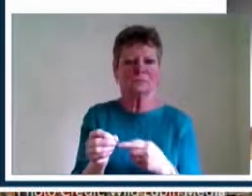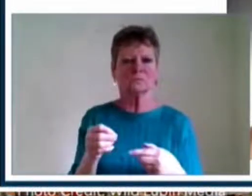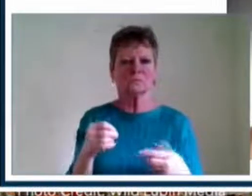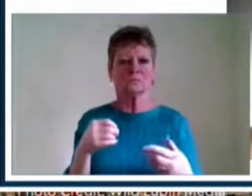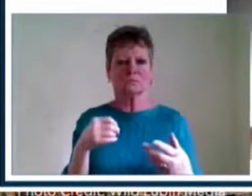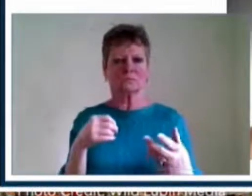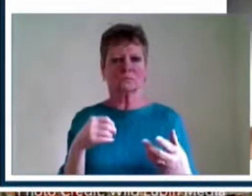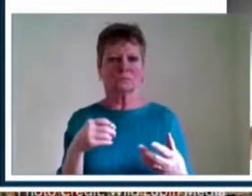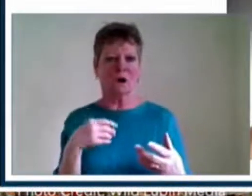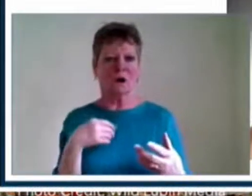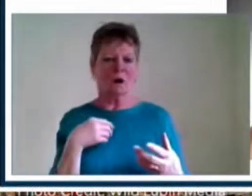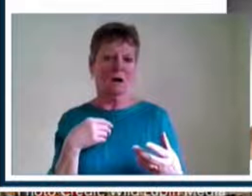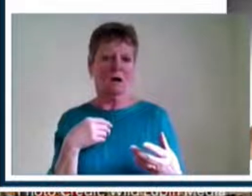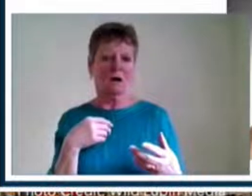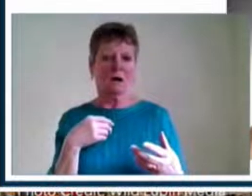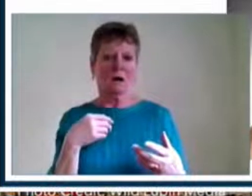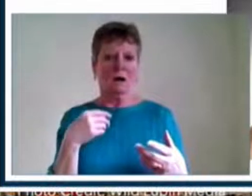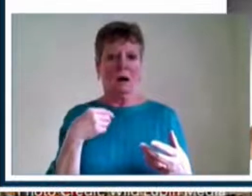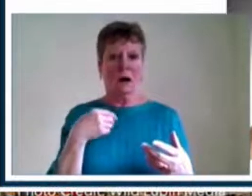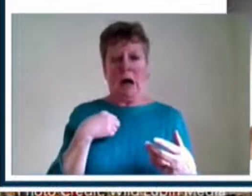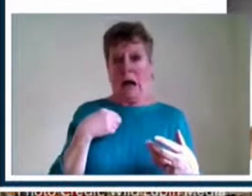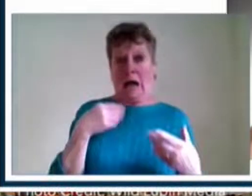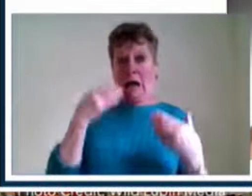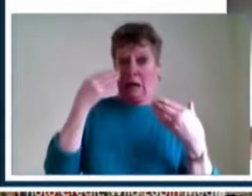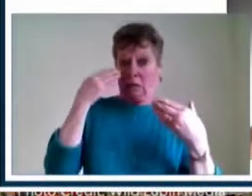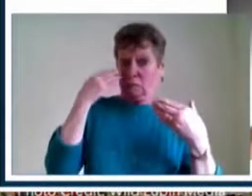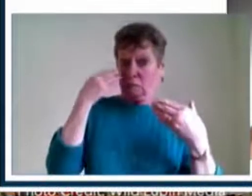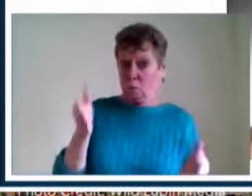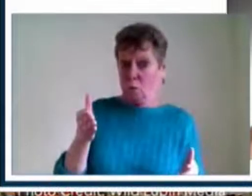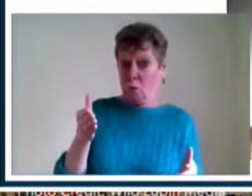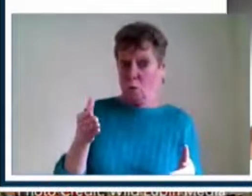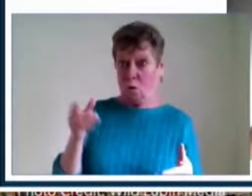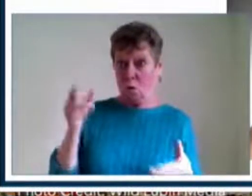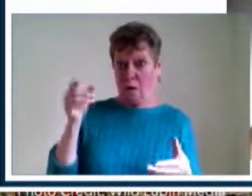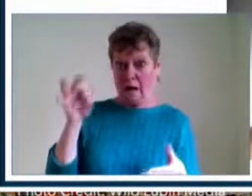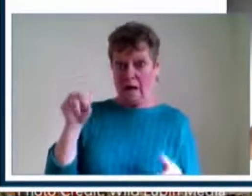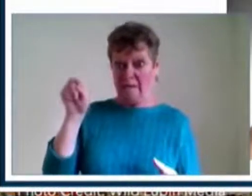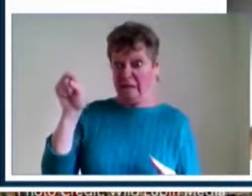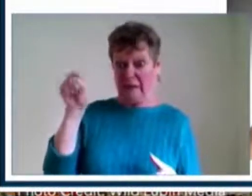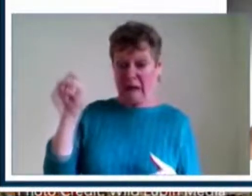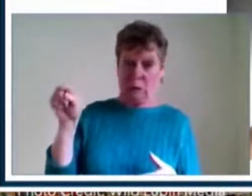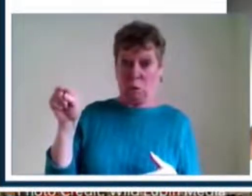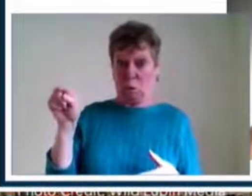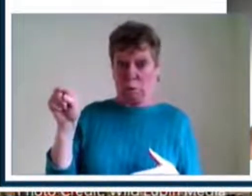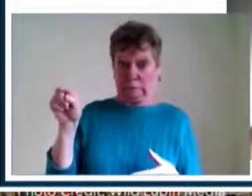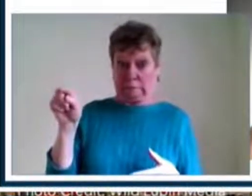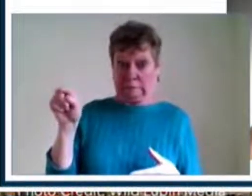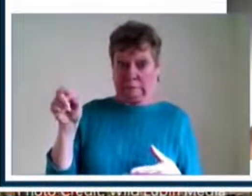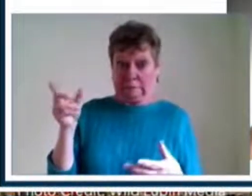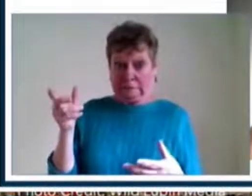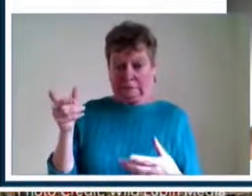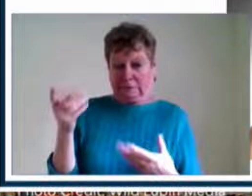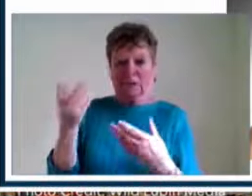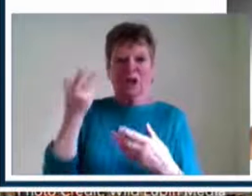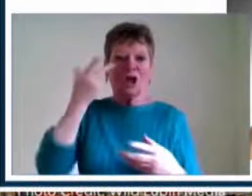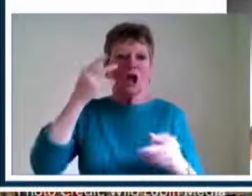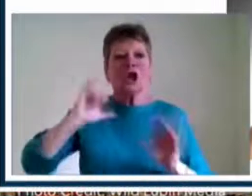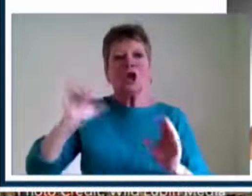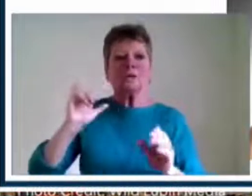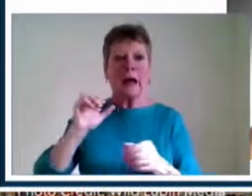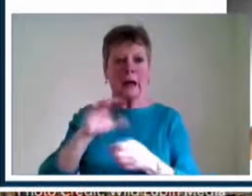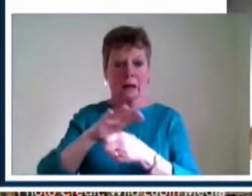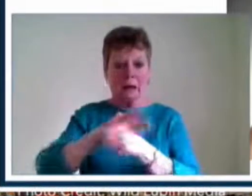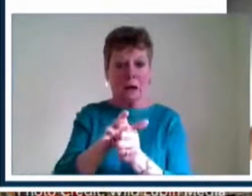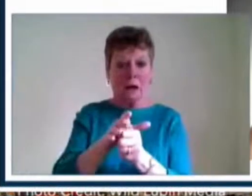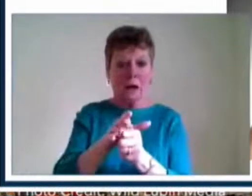your question to say that we really don't know if there's anything significant of this other than it's a cousin of the current